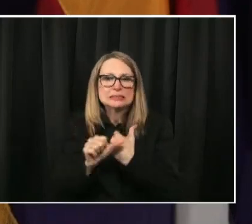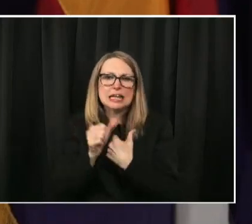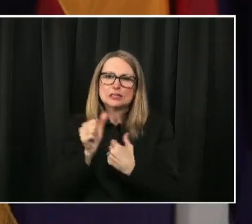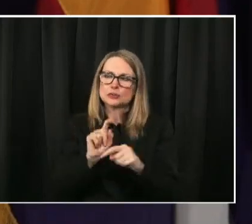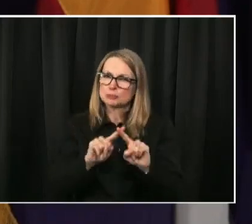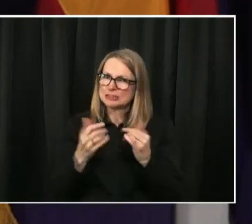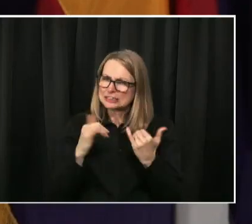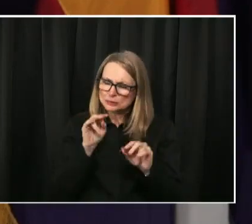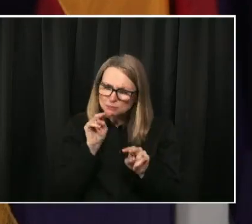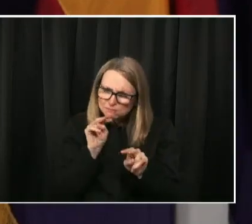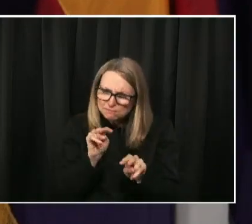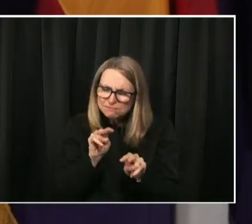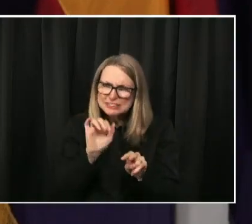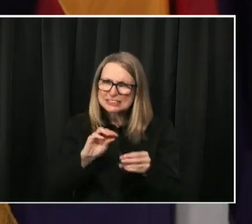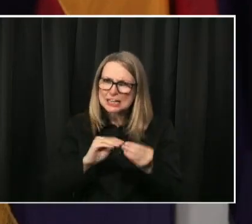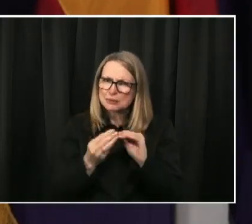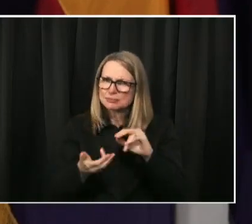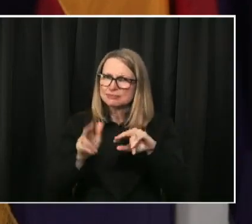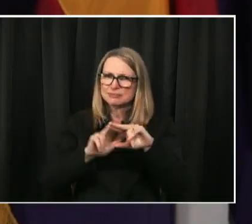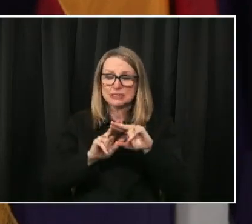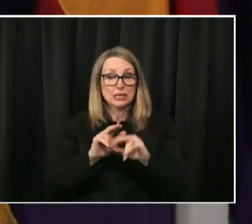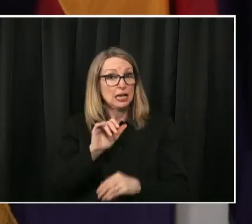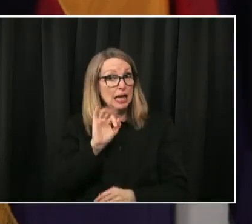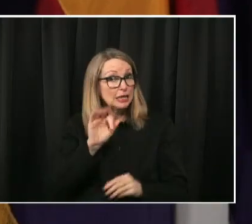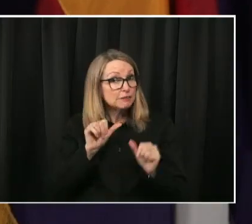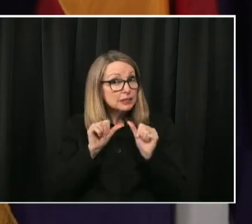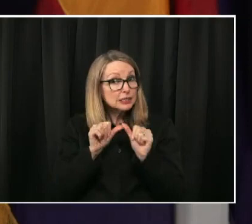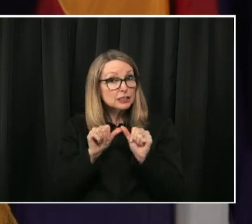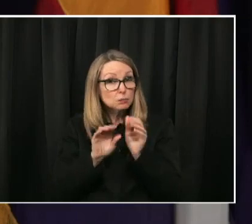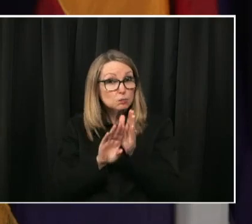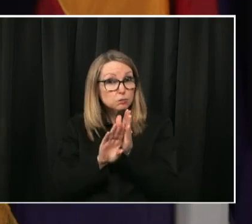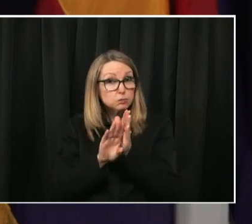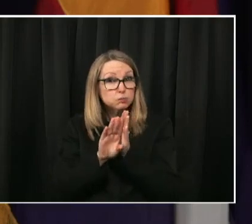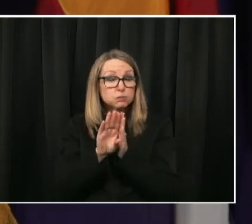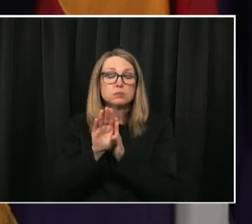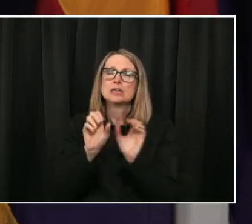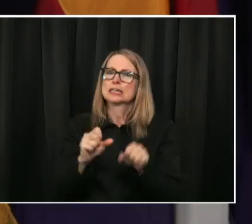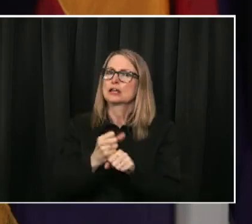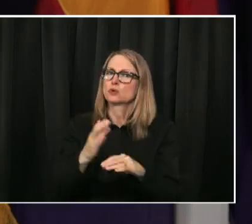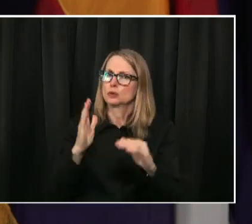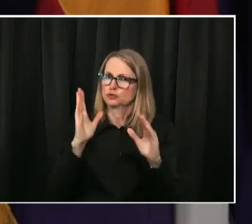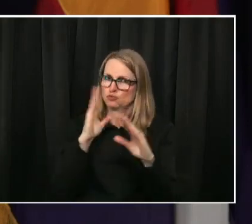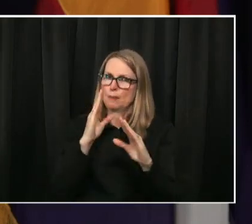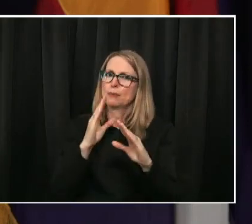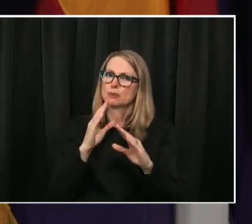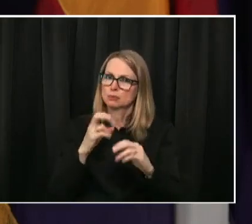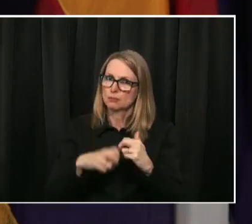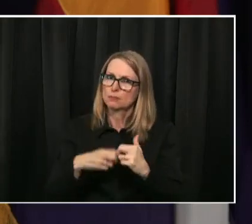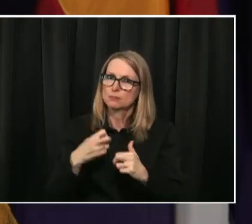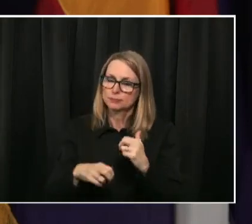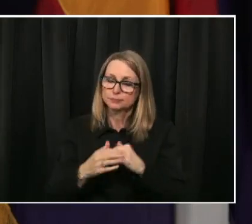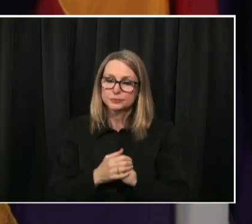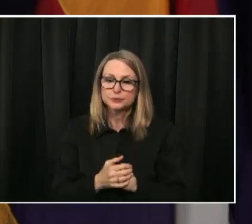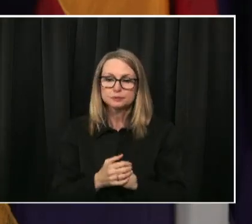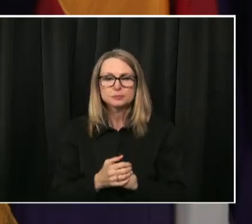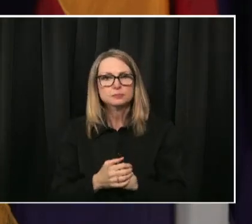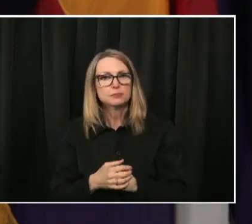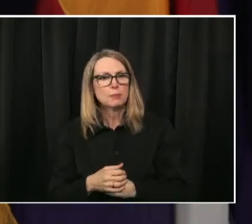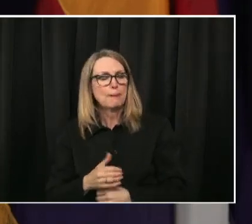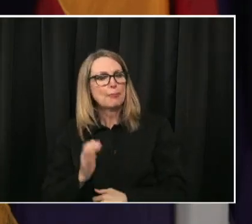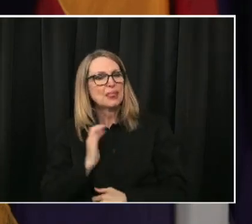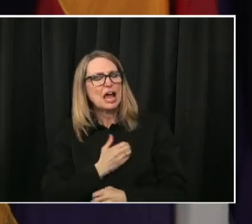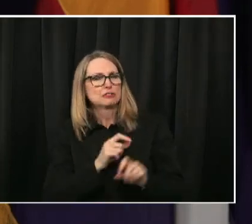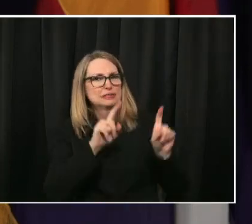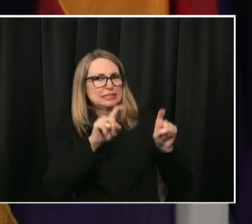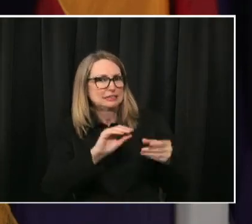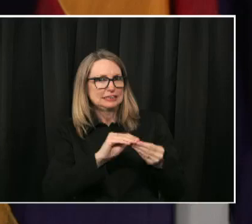next few days as if this continues to increase at this rate. We could be in trouble again soon. The testing numbers are not very reliable because